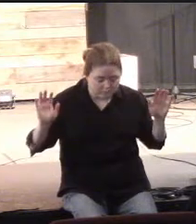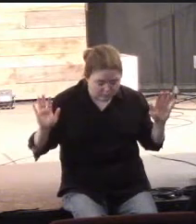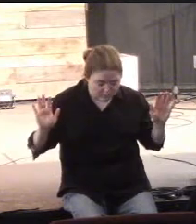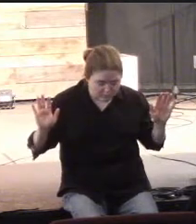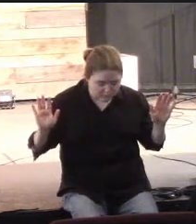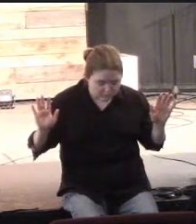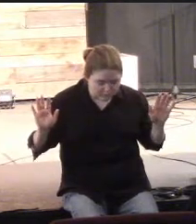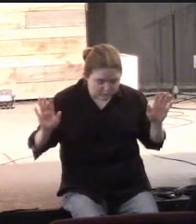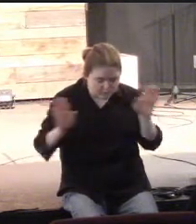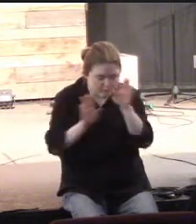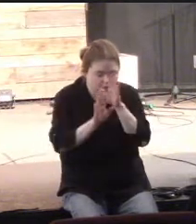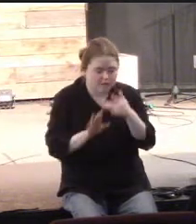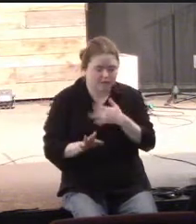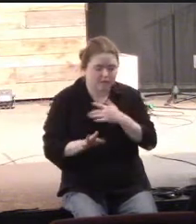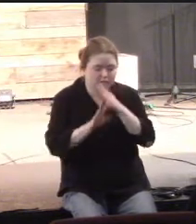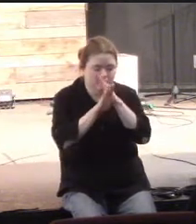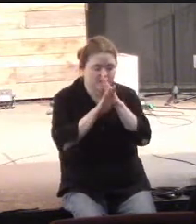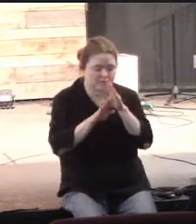Be at peace.